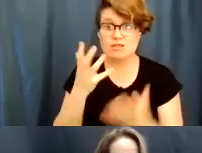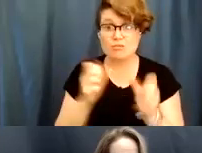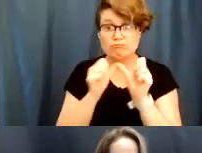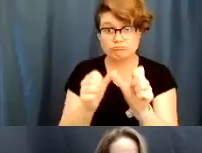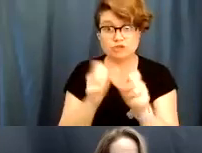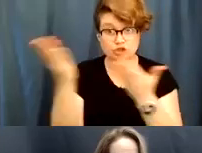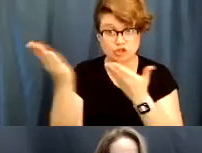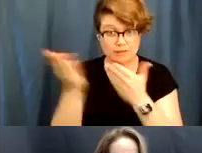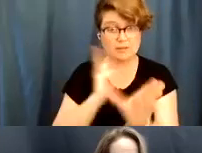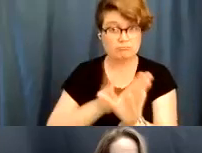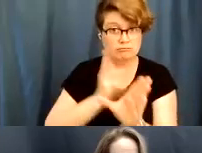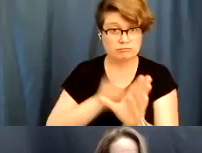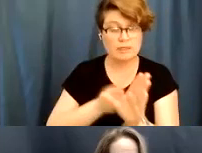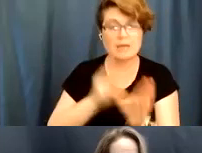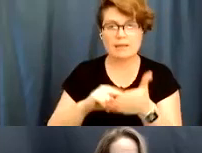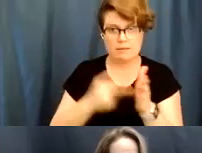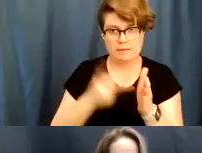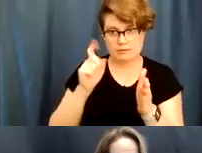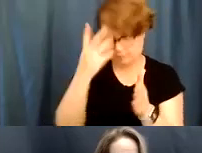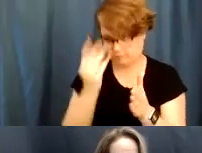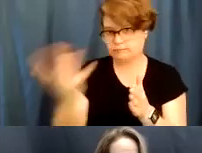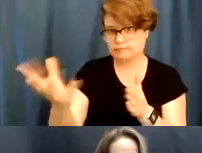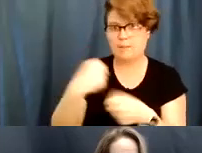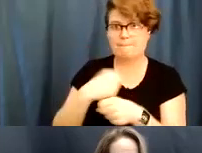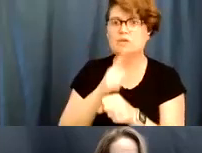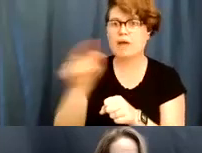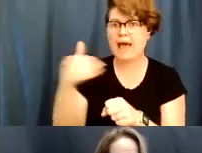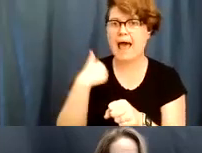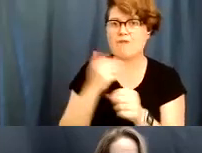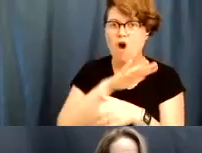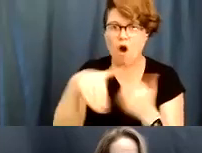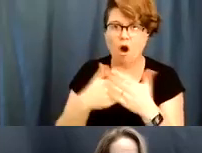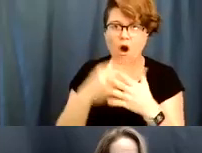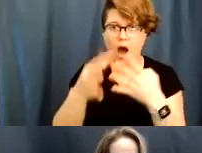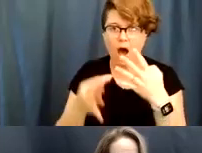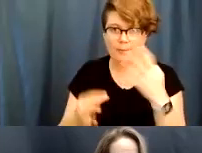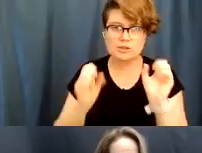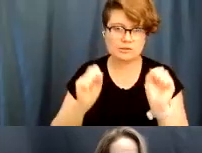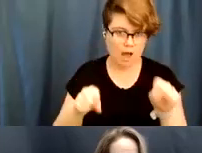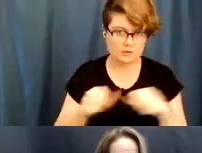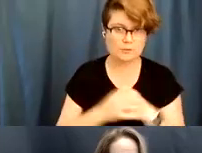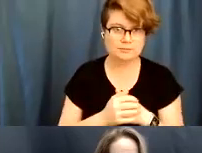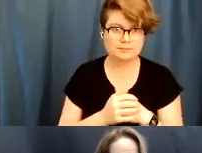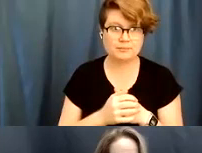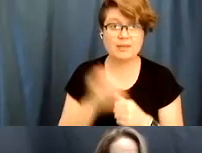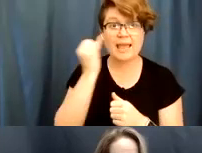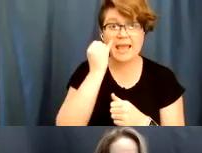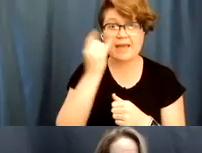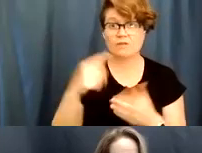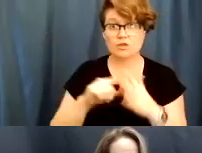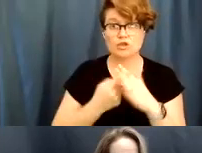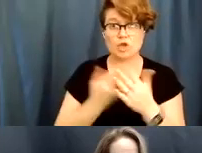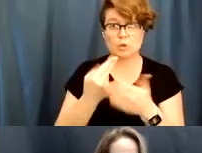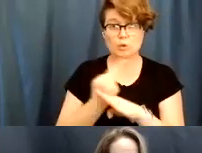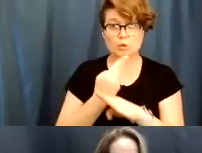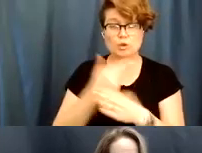services, you're going to want to give them all the options possible. If using a method for the first time, familiarize yourself with the